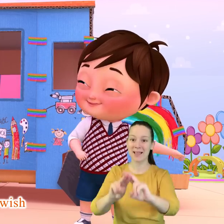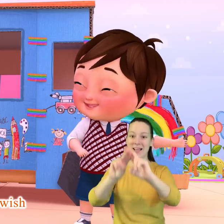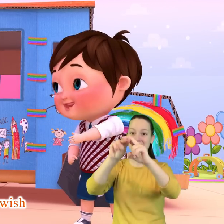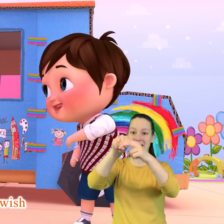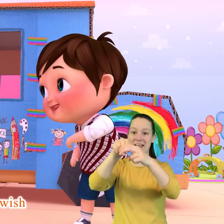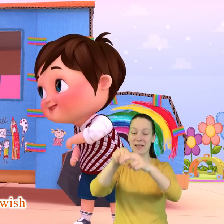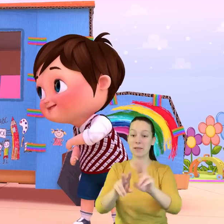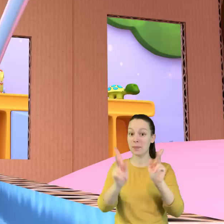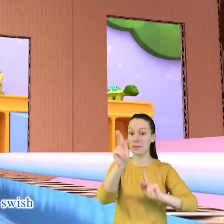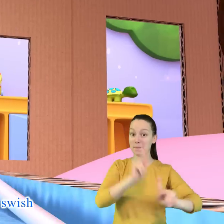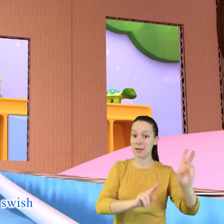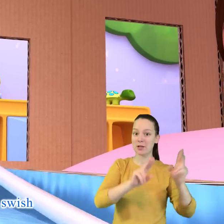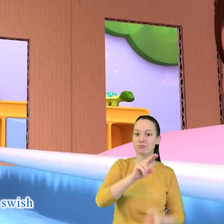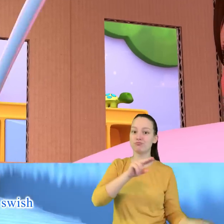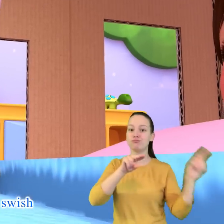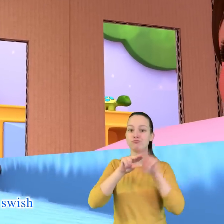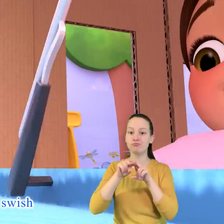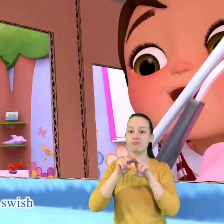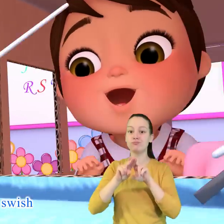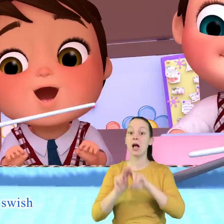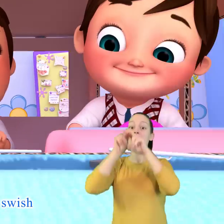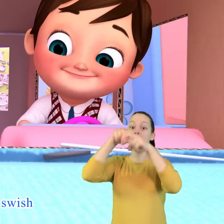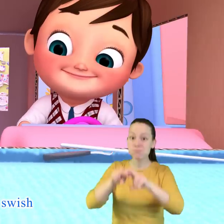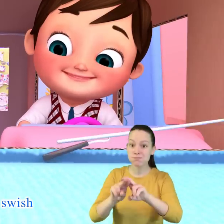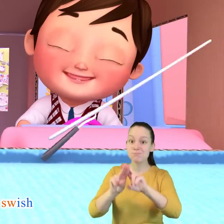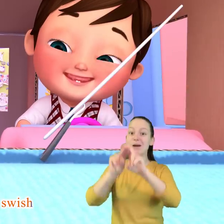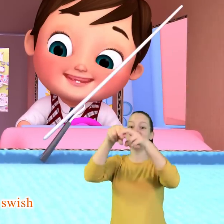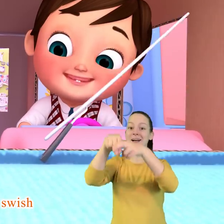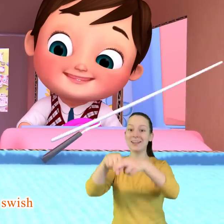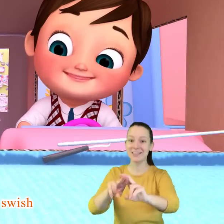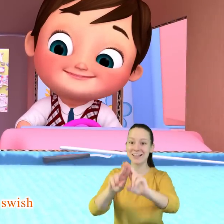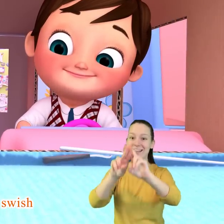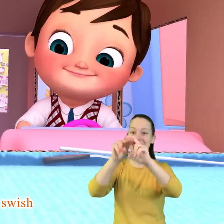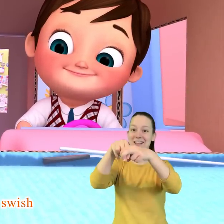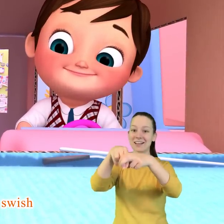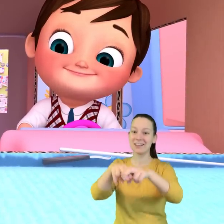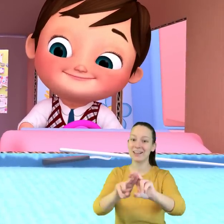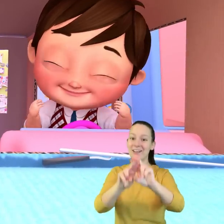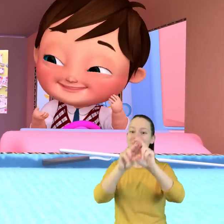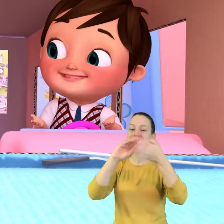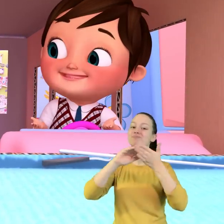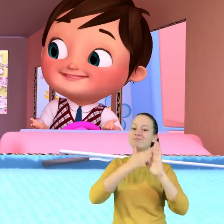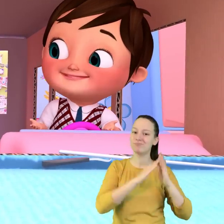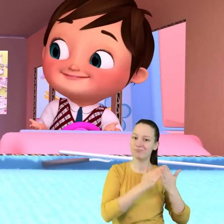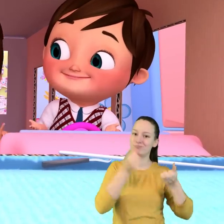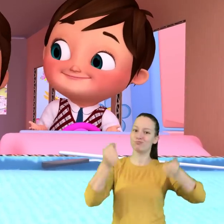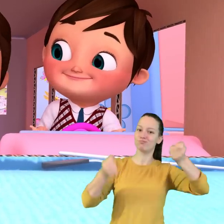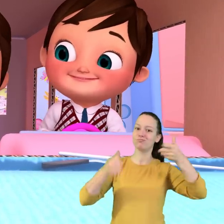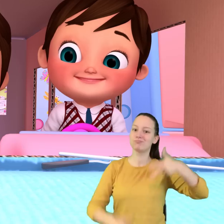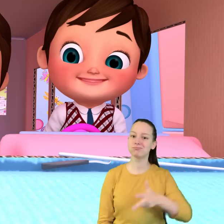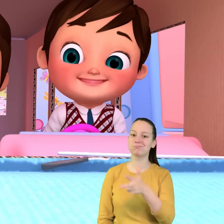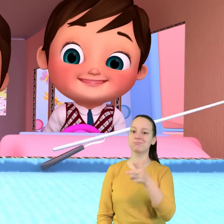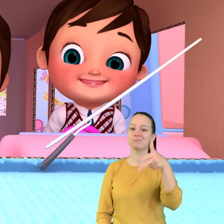Swish and swish the wipes on the bus go Swish and swish all